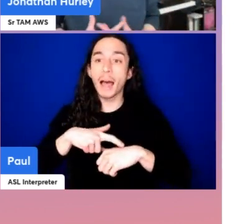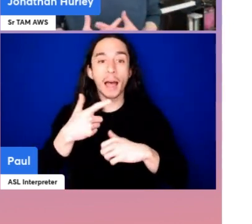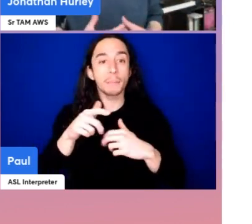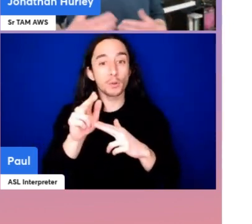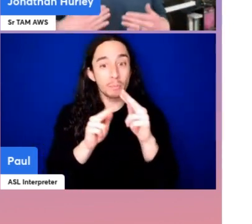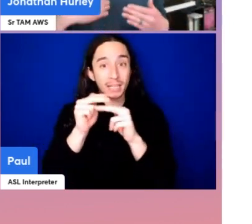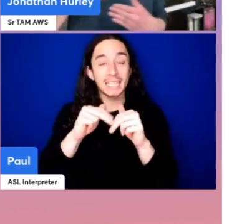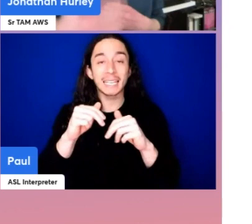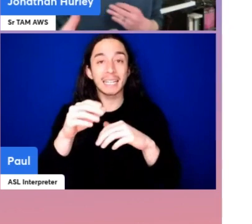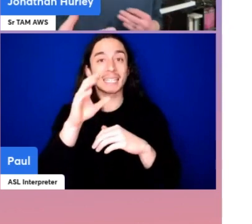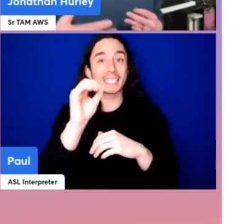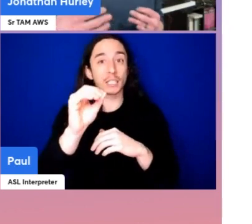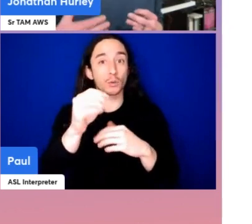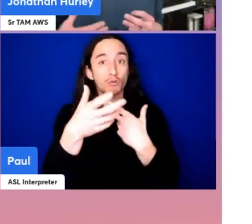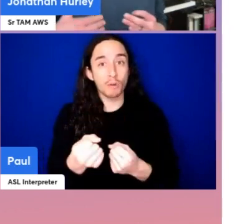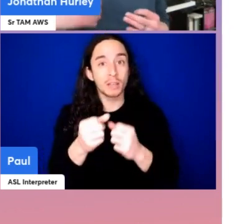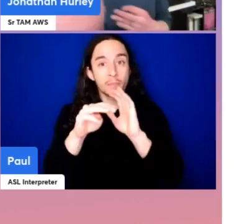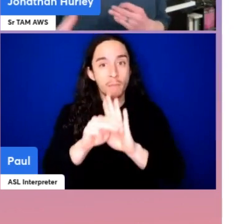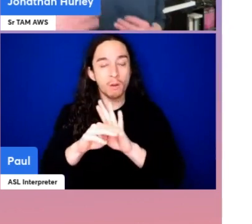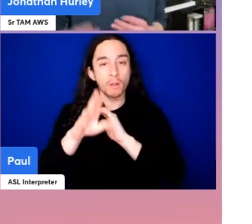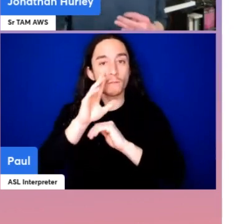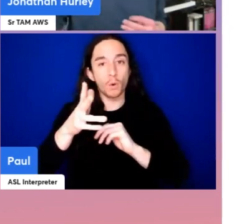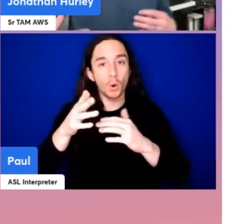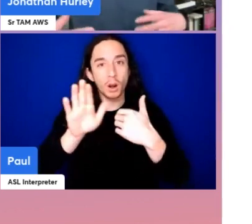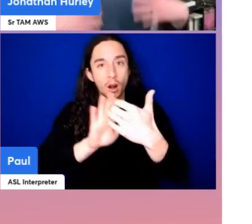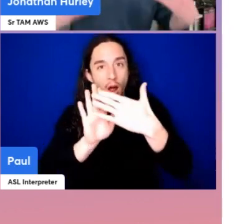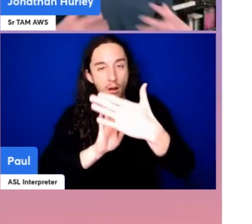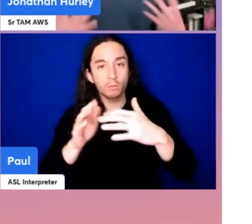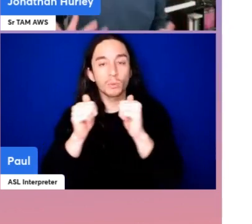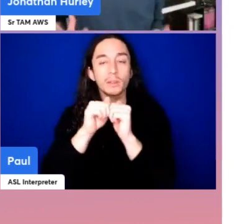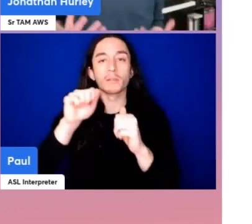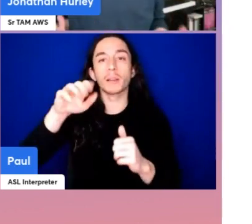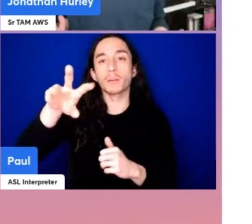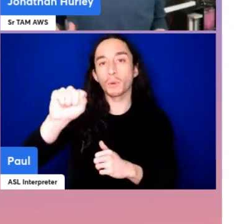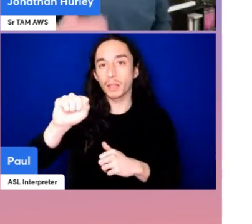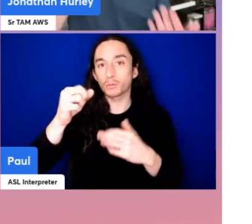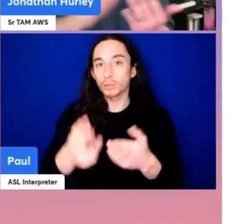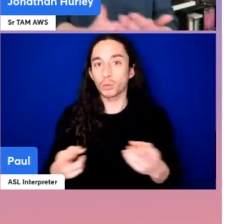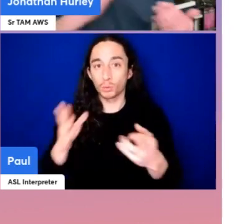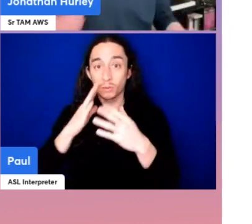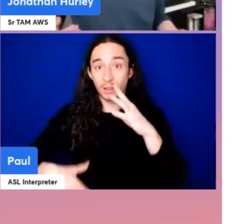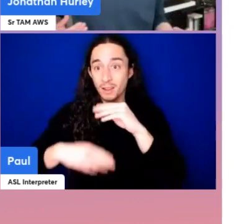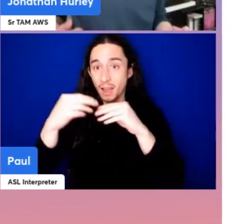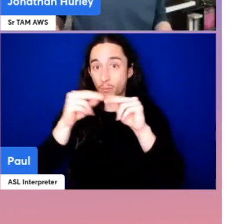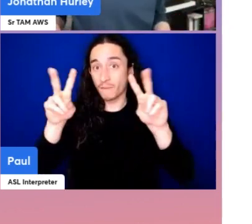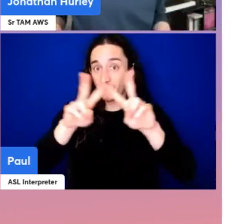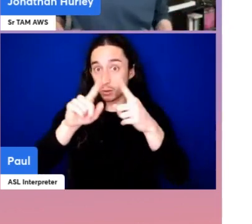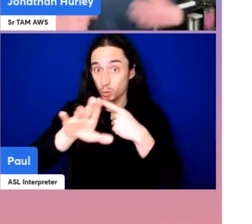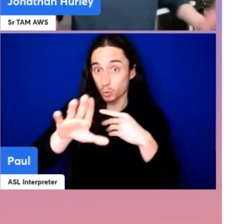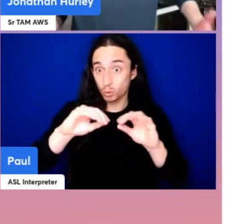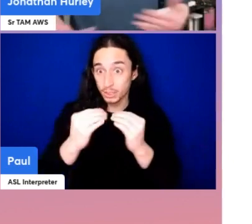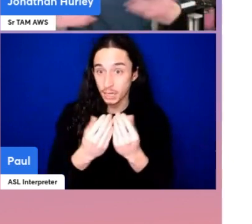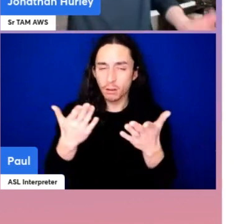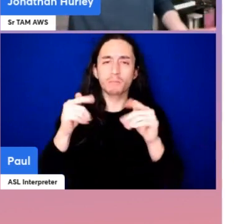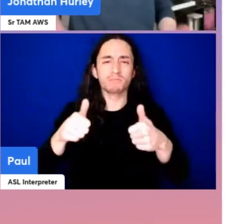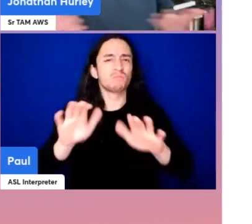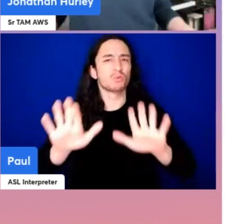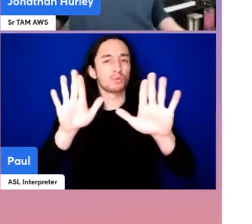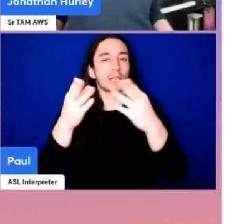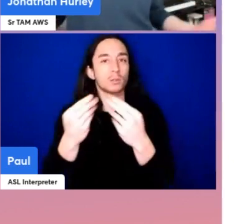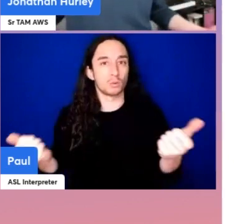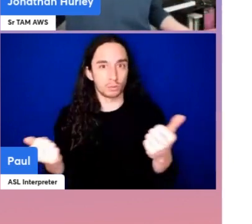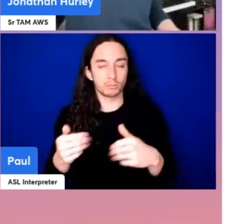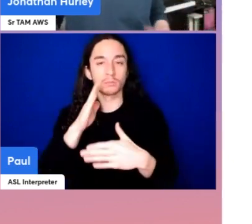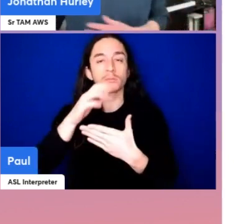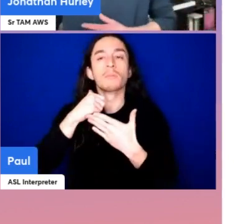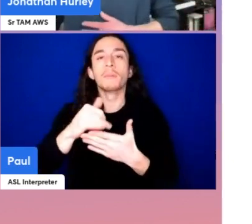trust model for interacting with AWS resources adds value to our organization, this is a great solution. Of course, it helps if we're